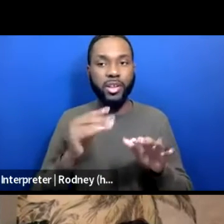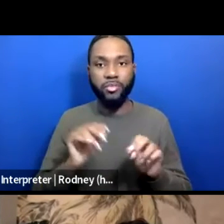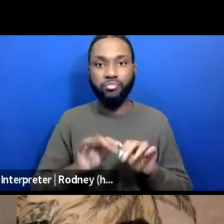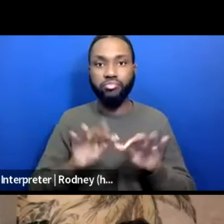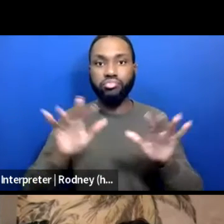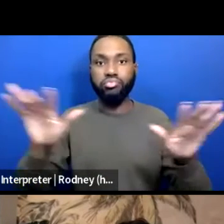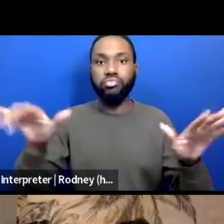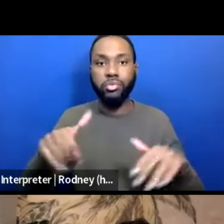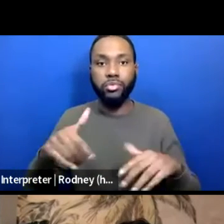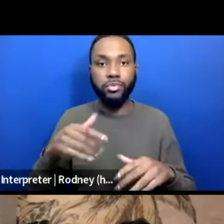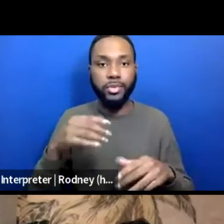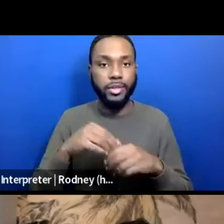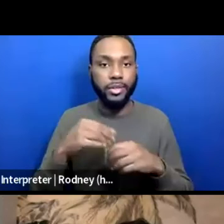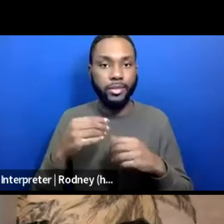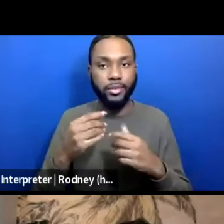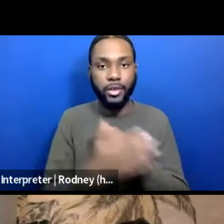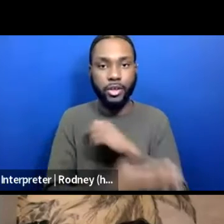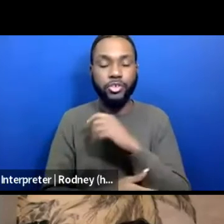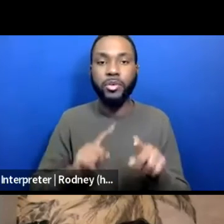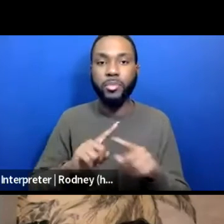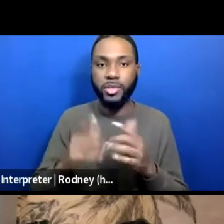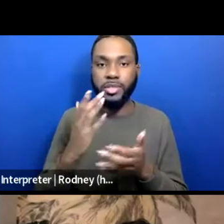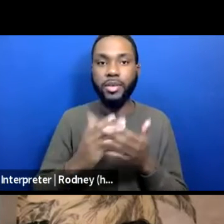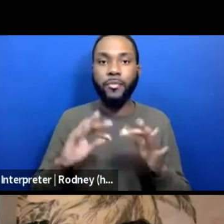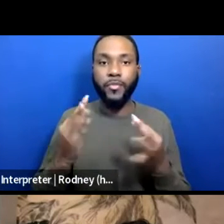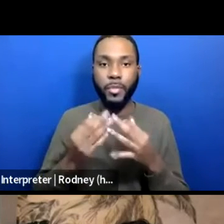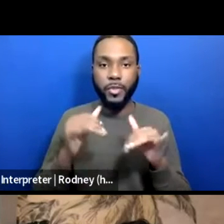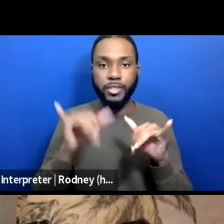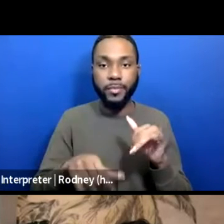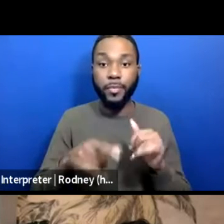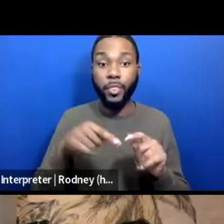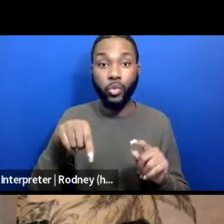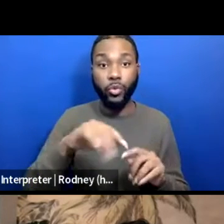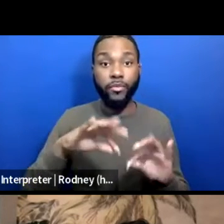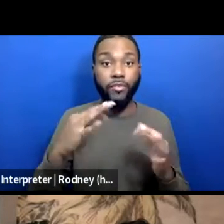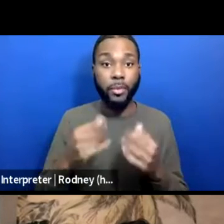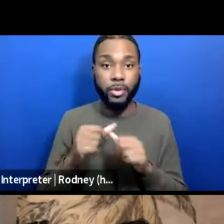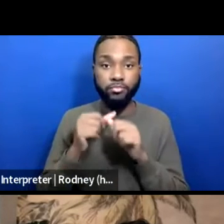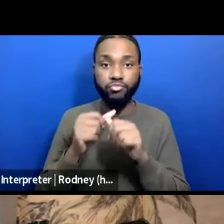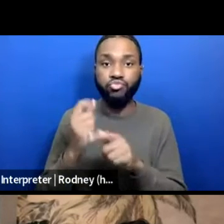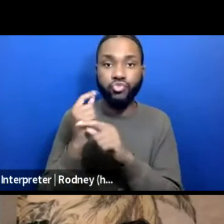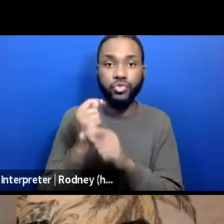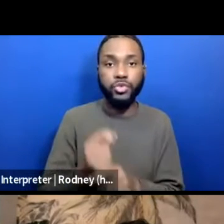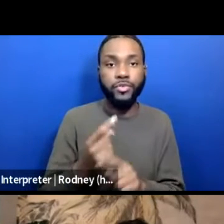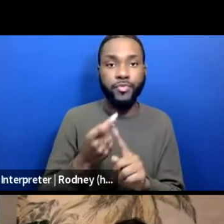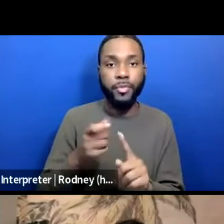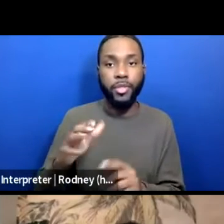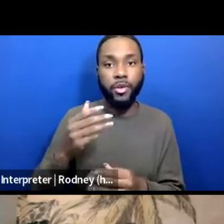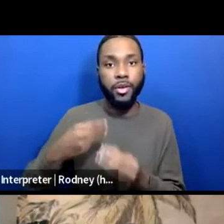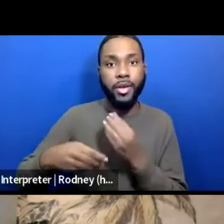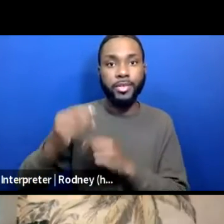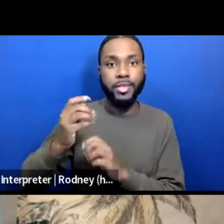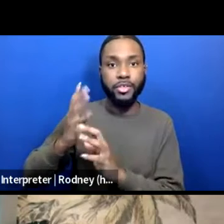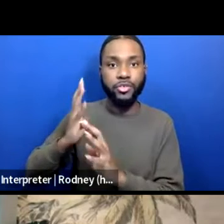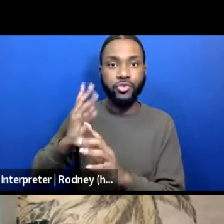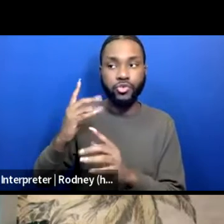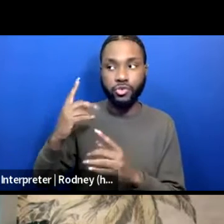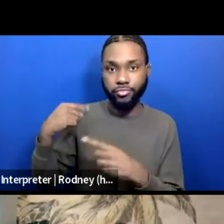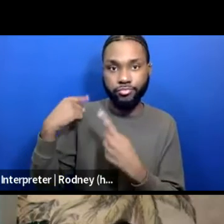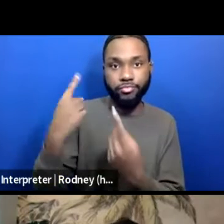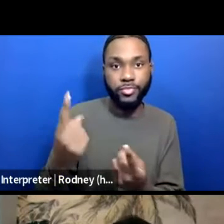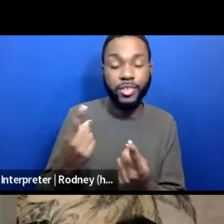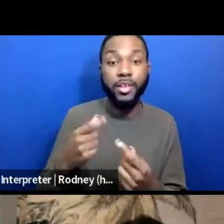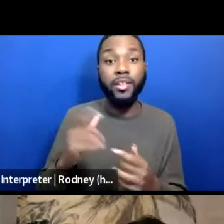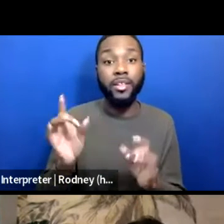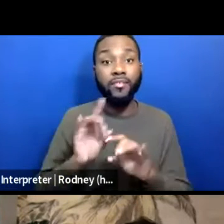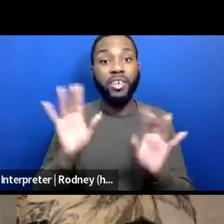though some families remained. These families continue the traditions of their ancestors to this day. The violence that removed the